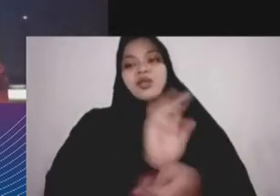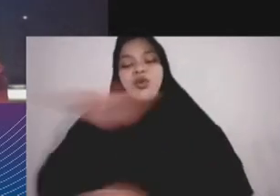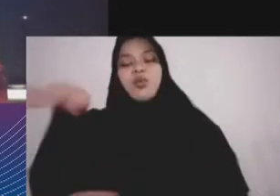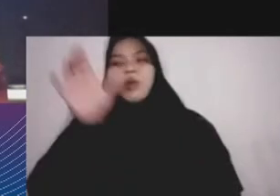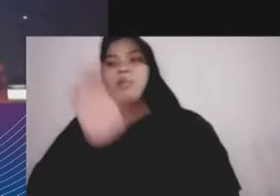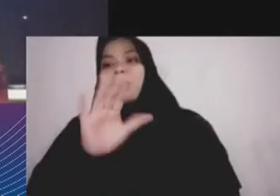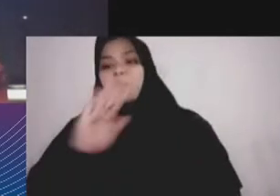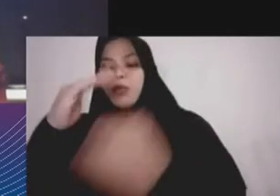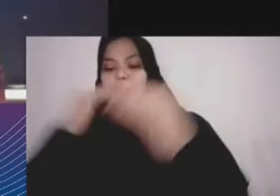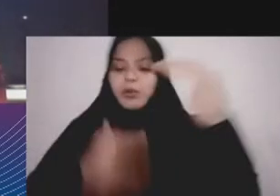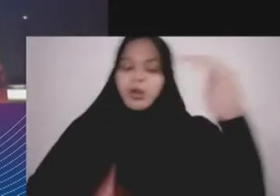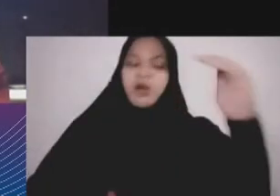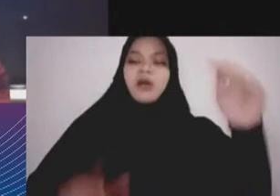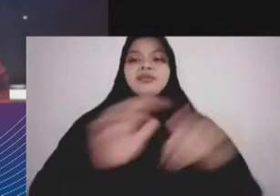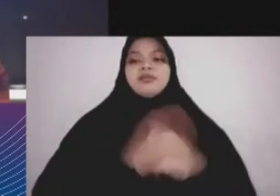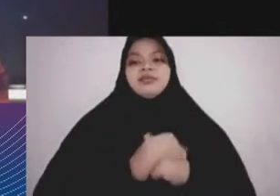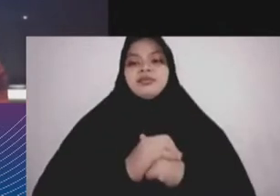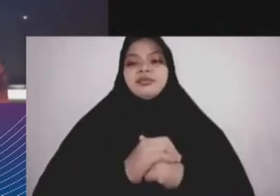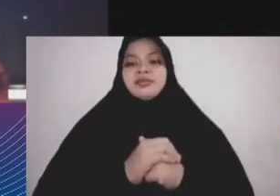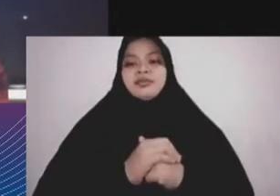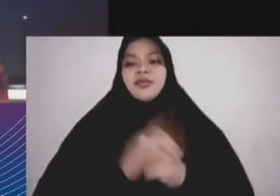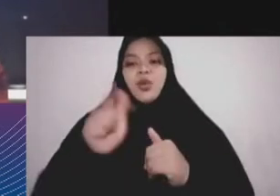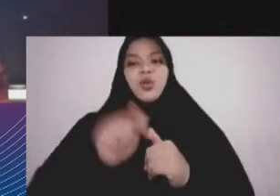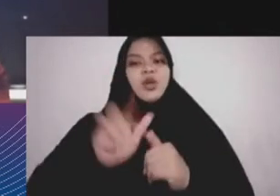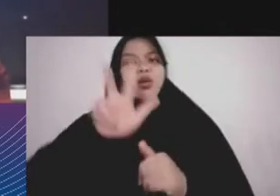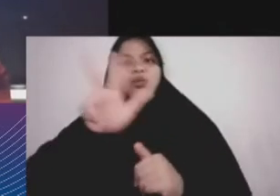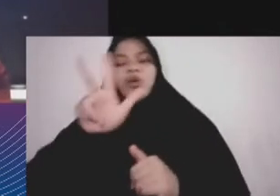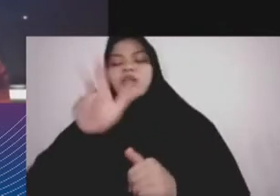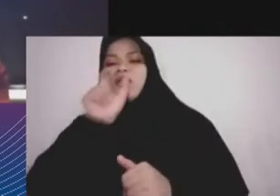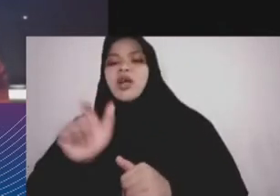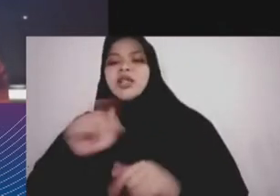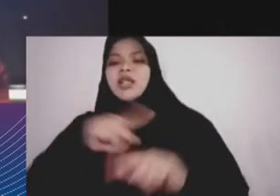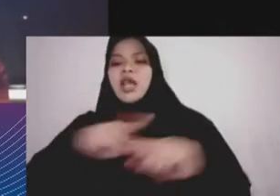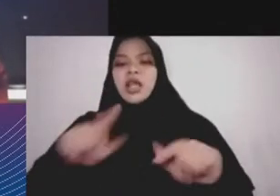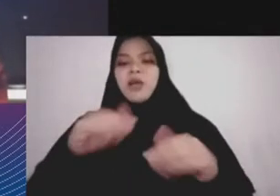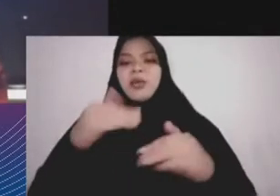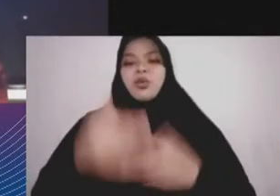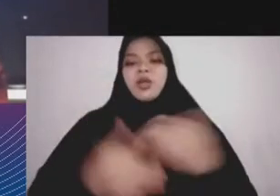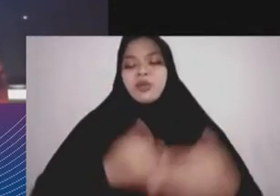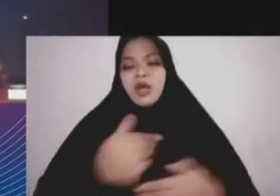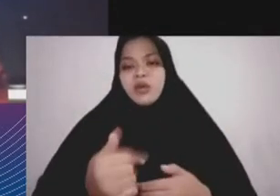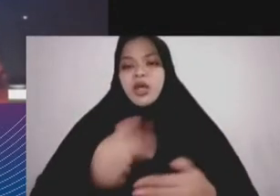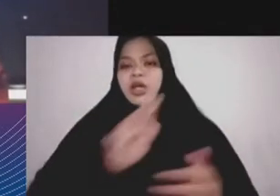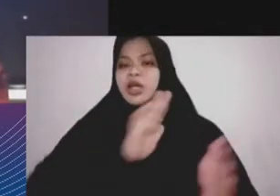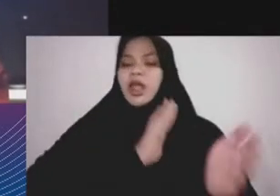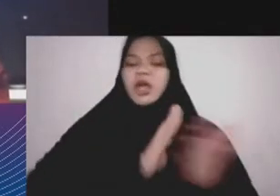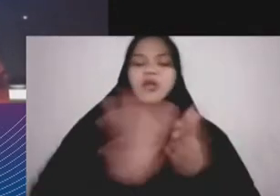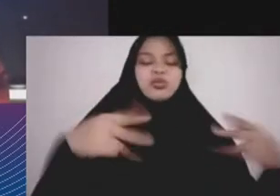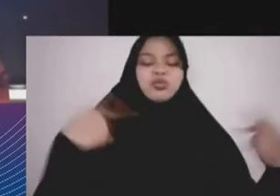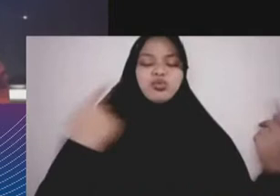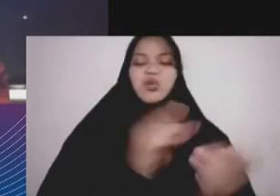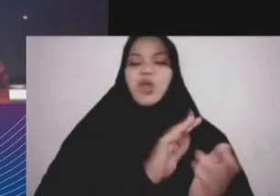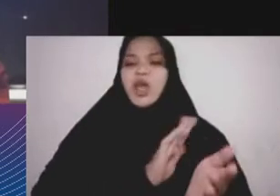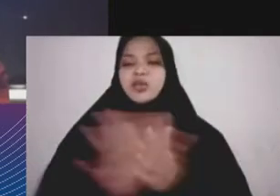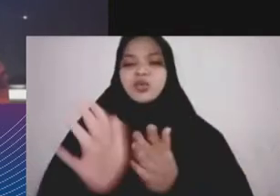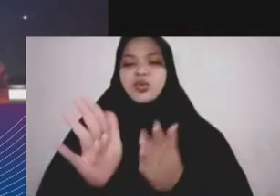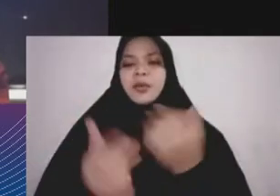it is 9 types of the definition. But it's, instead of doing that, we directly do what we